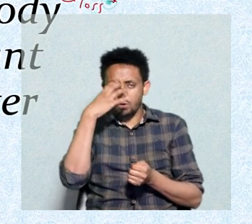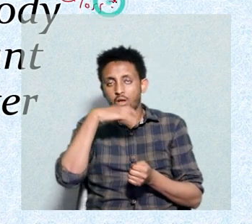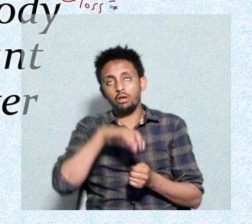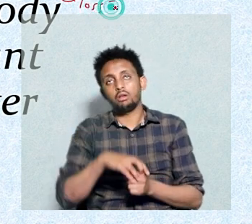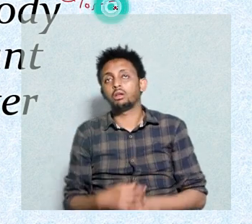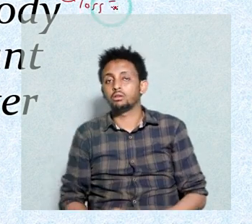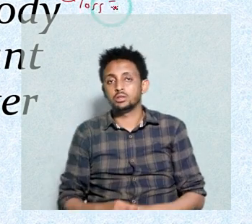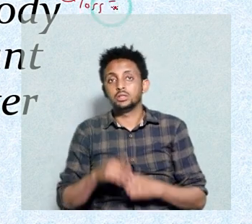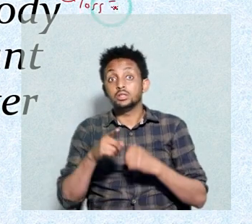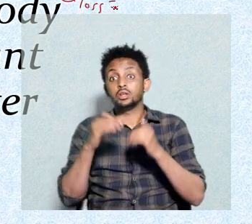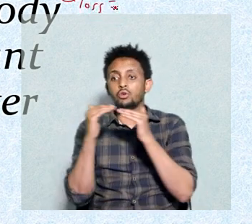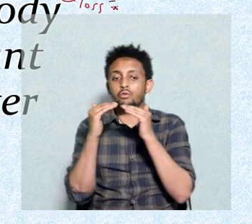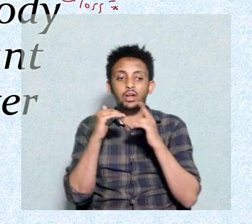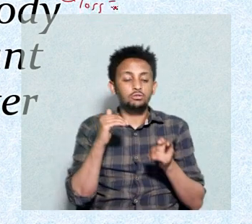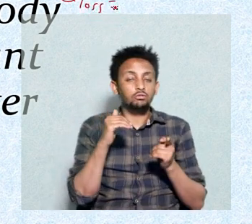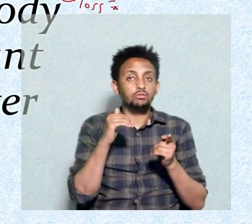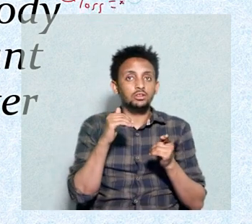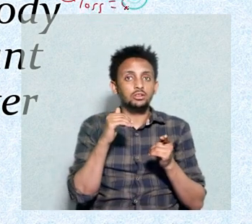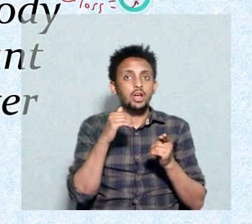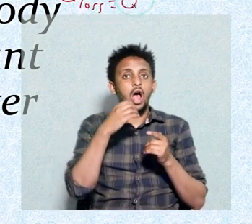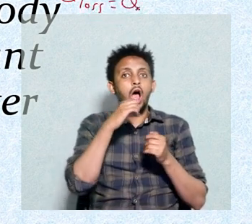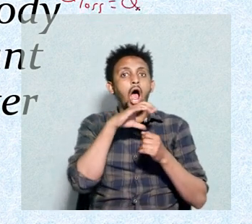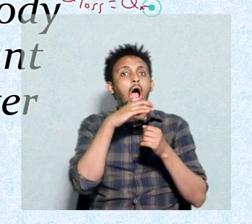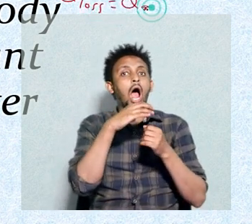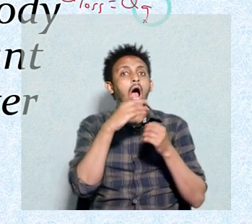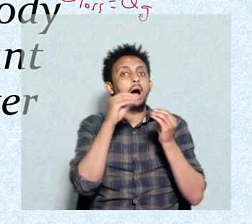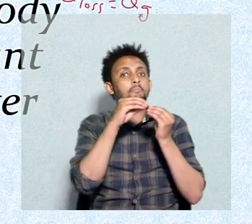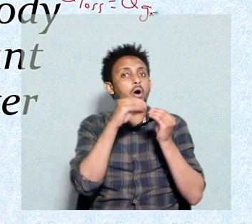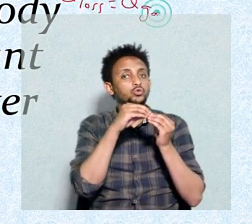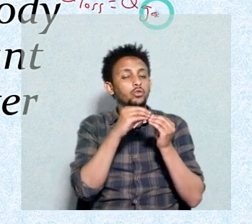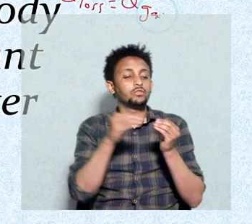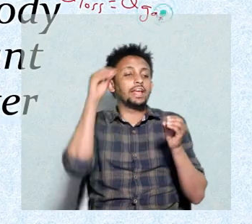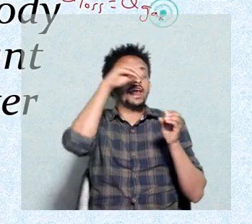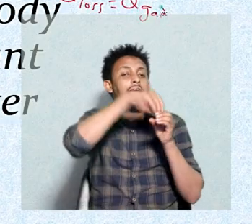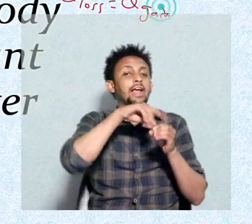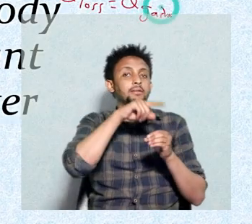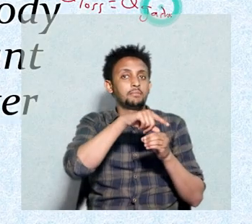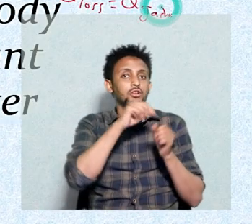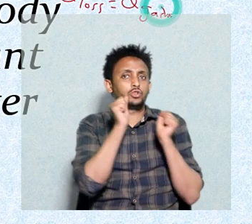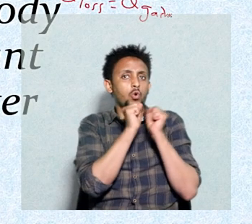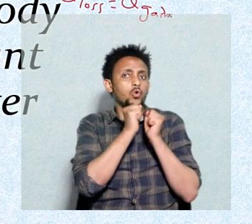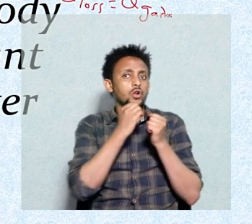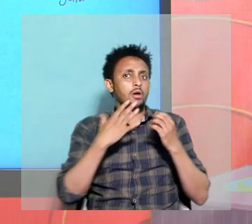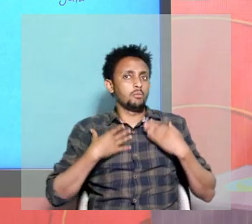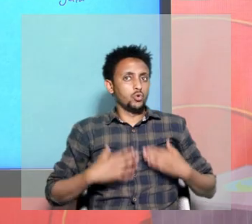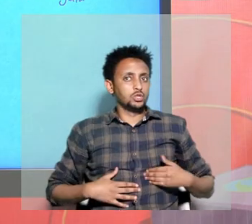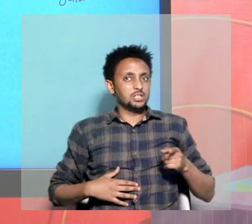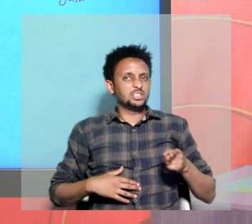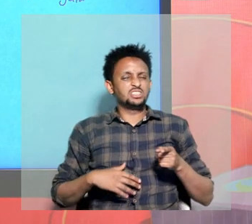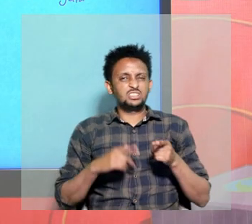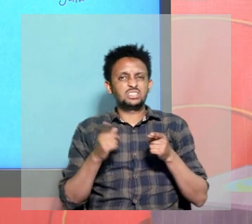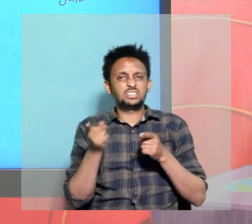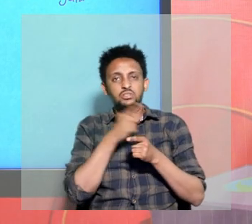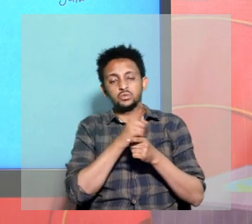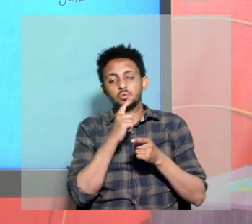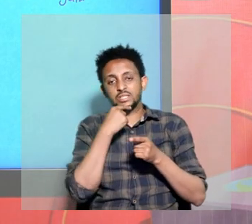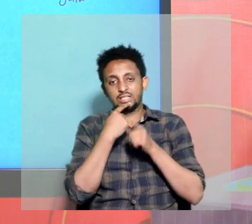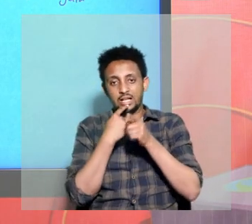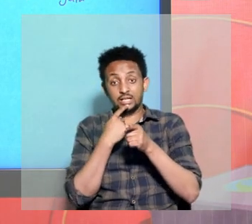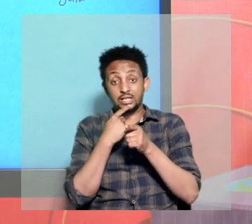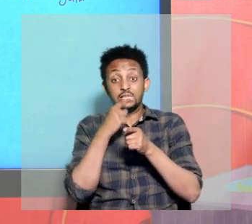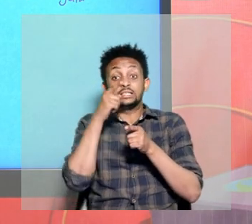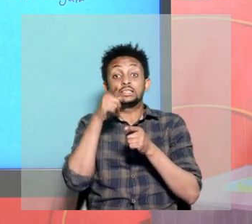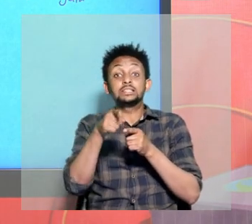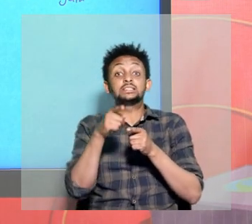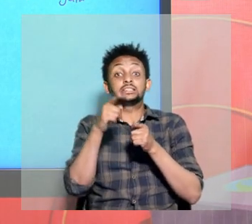body should be equivalent to that of the amount of energy gained by the colder body. This is what it says. And